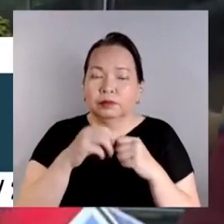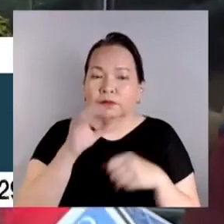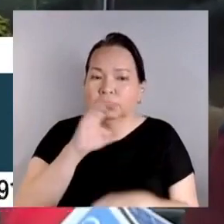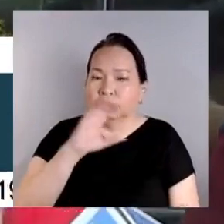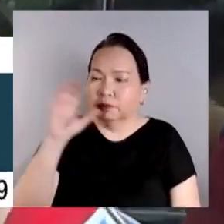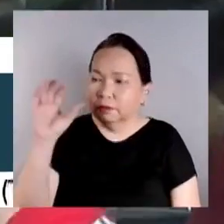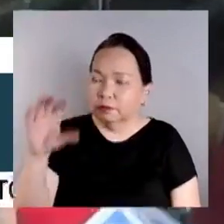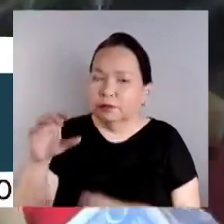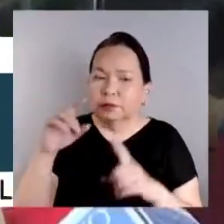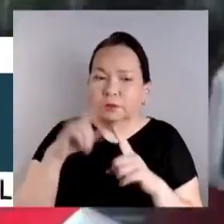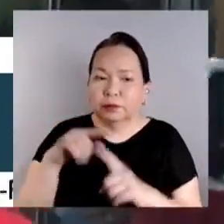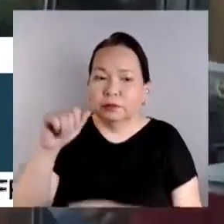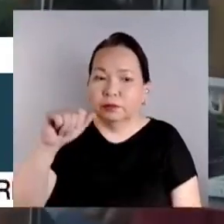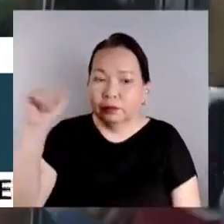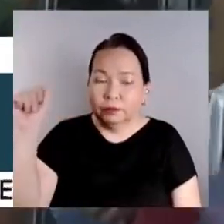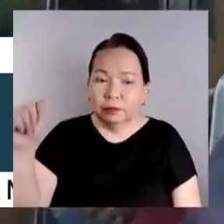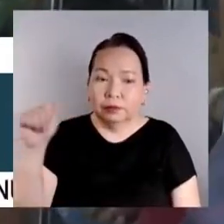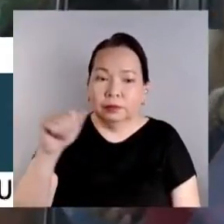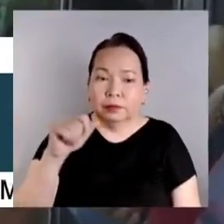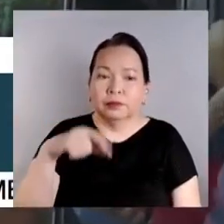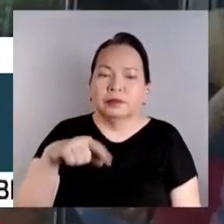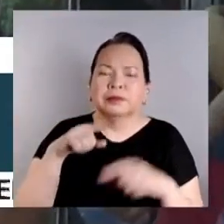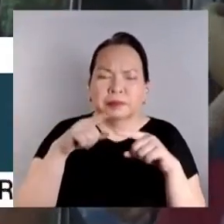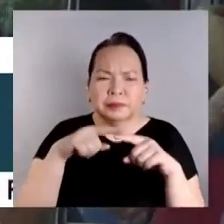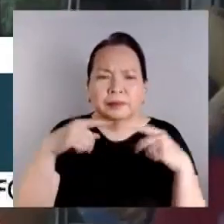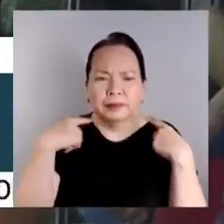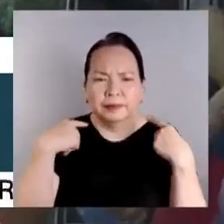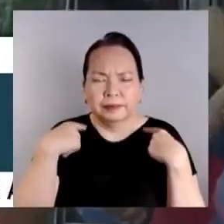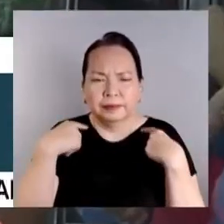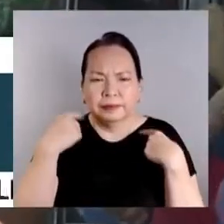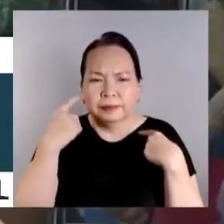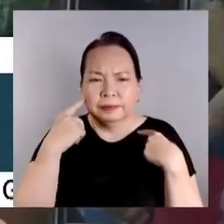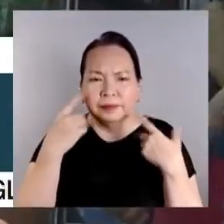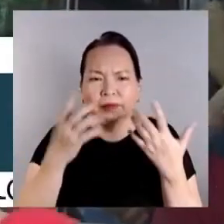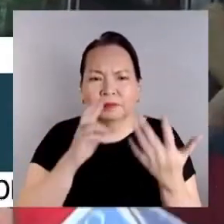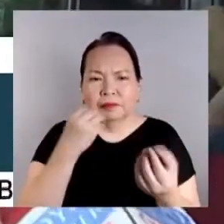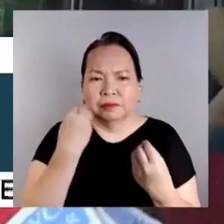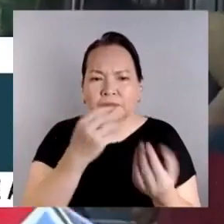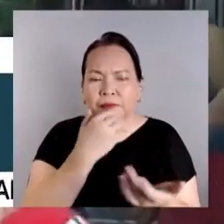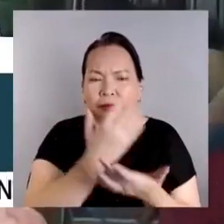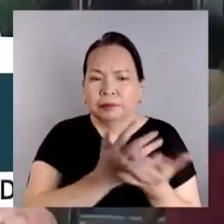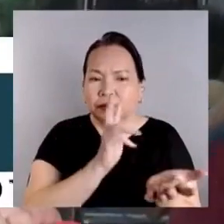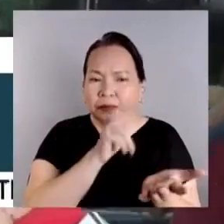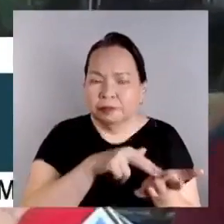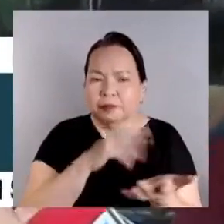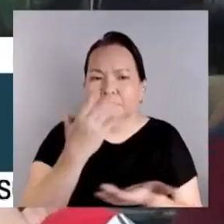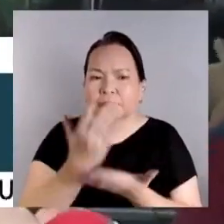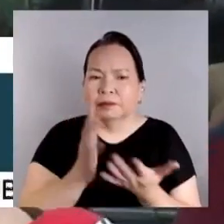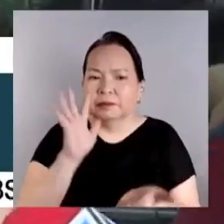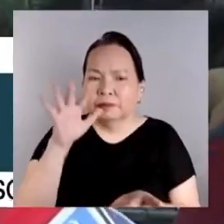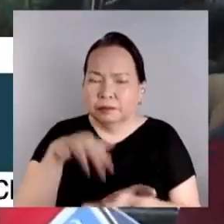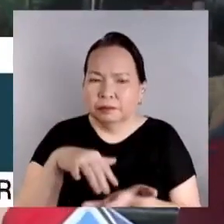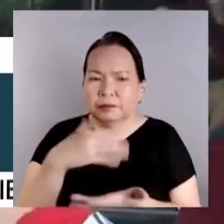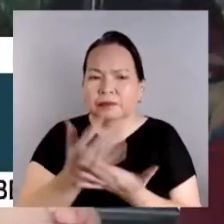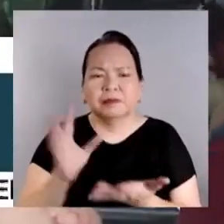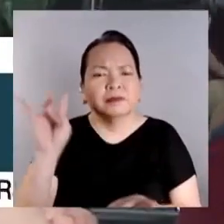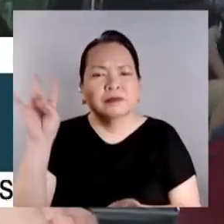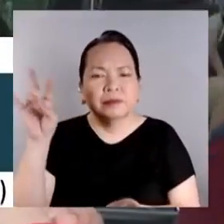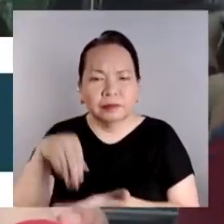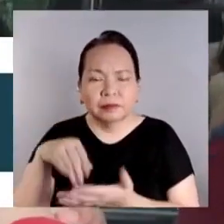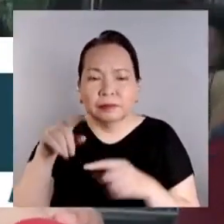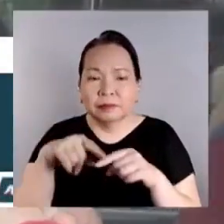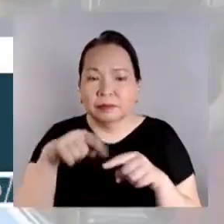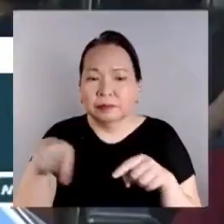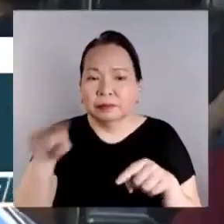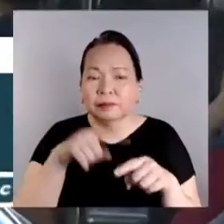Alabang ay magkakaroon, depende ho, magkakaroon po ng 3,000, 5,000, 7,000, depende ho sa laki at kung saan